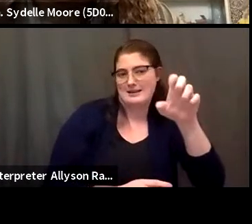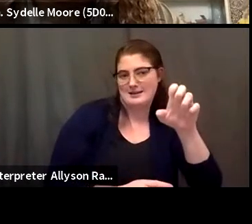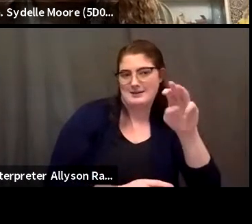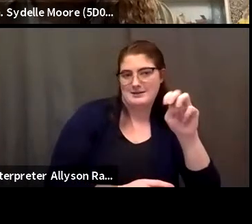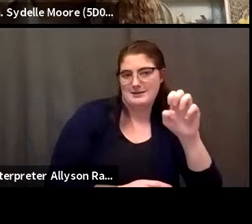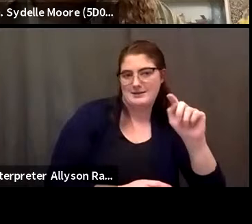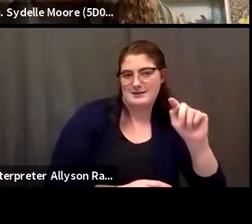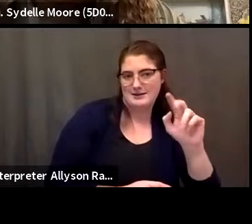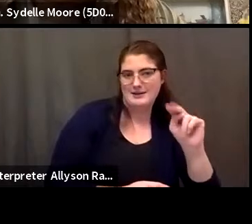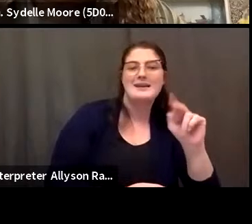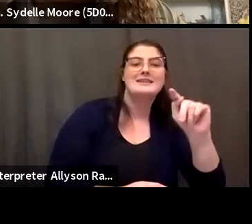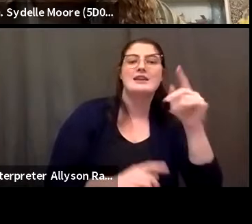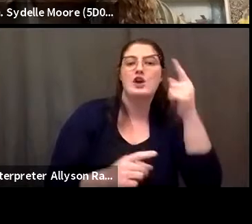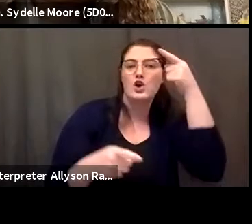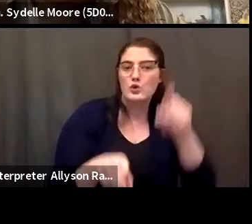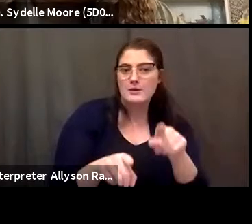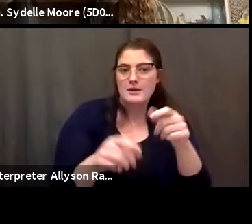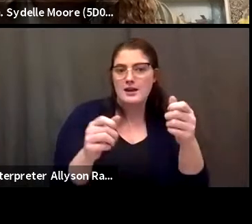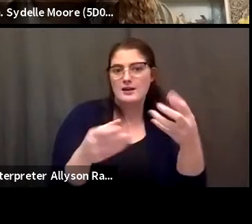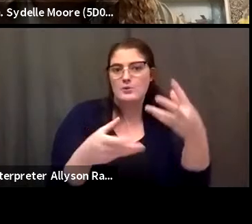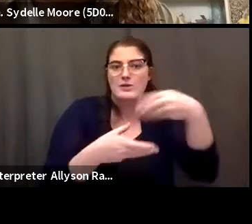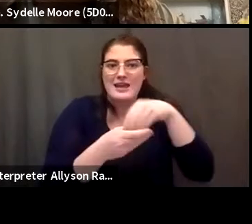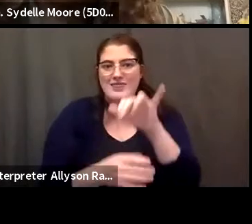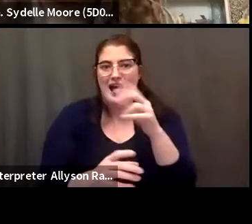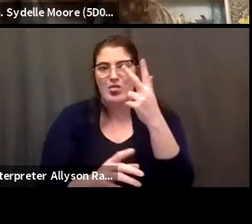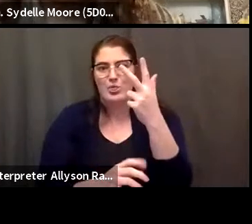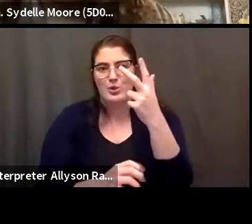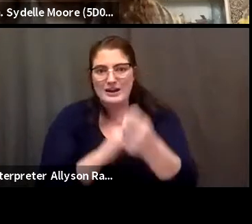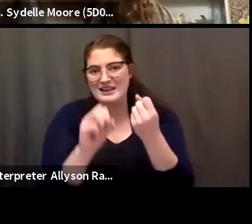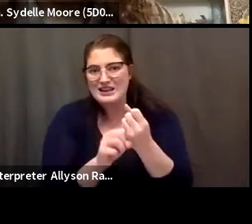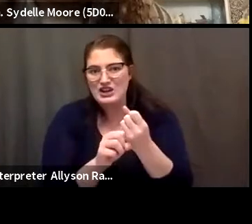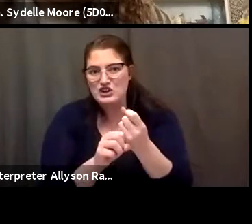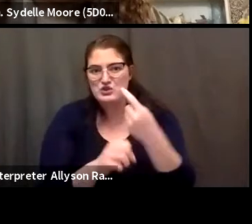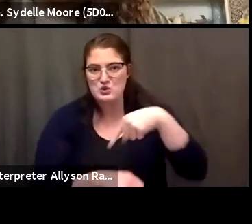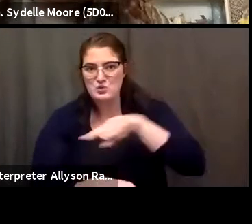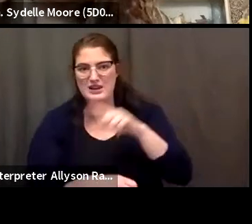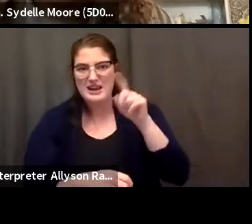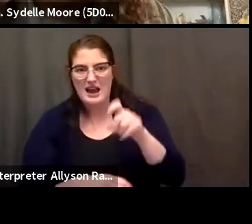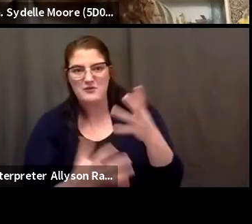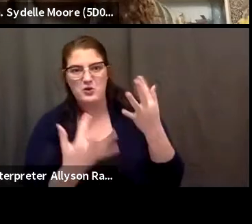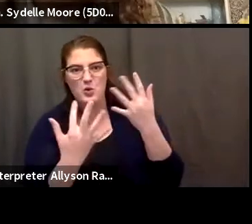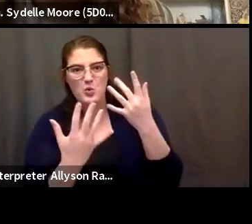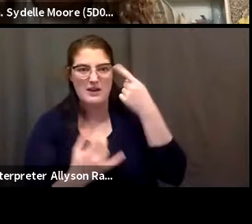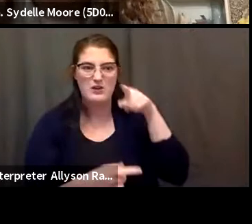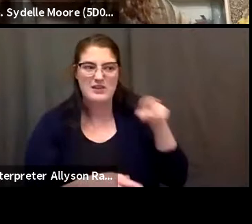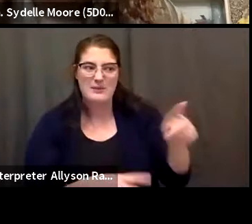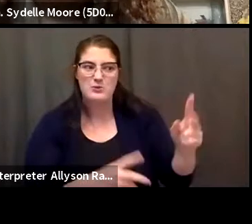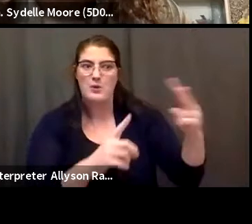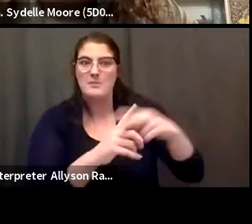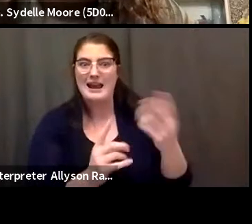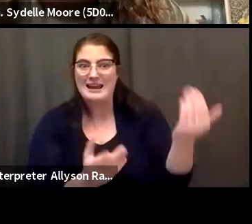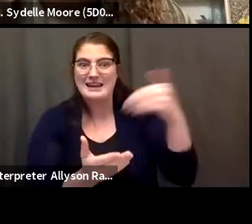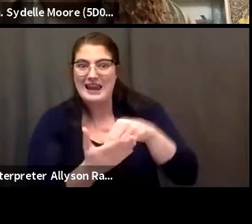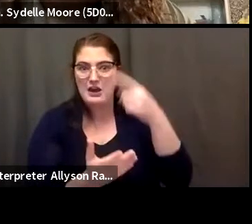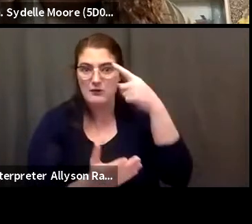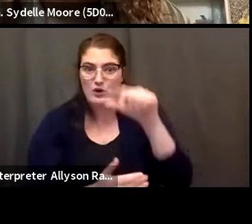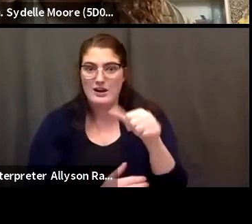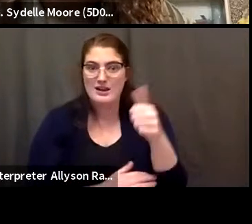3 years, do you have to wait until they reapply for another license, or during that 3 years you